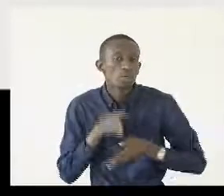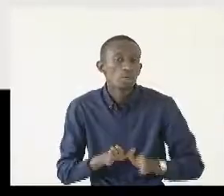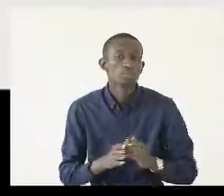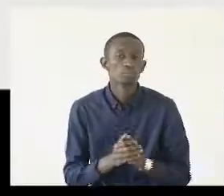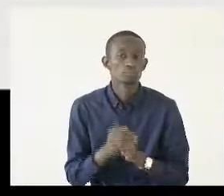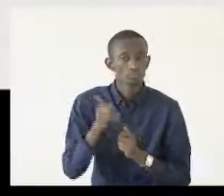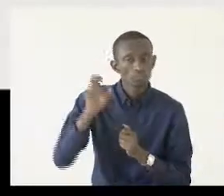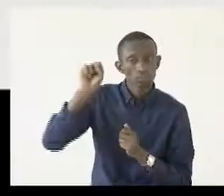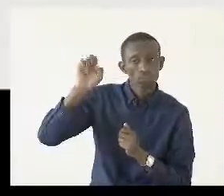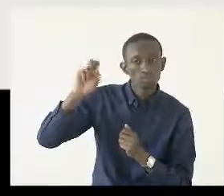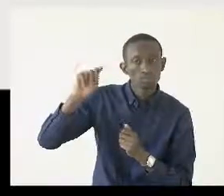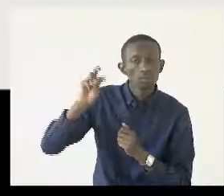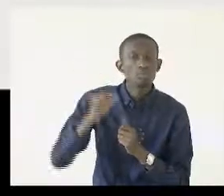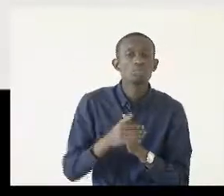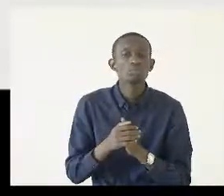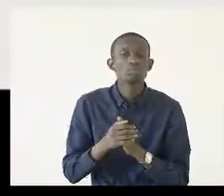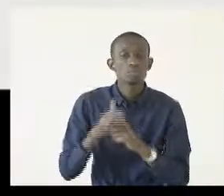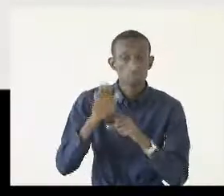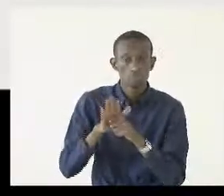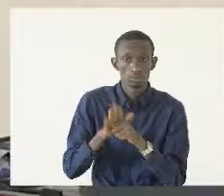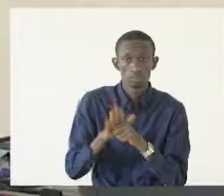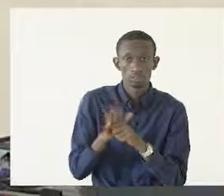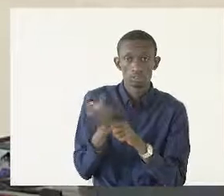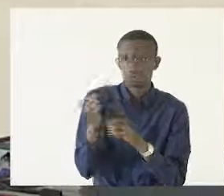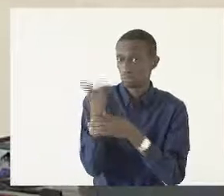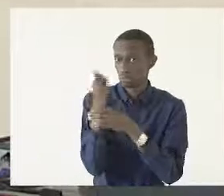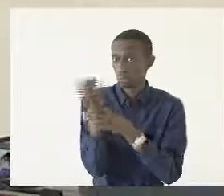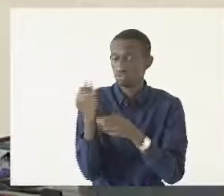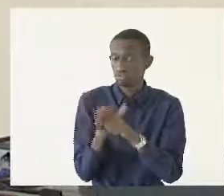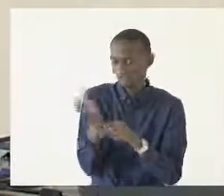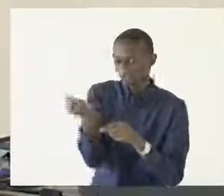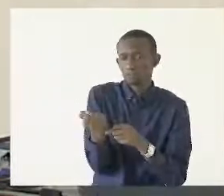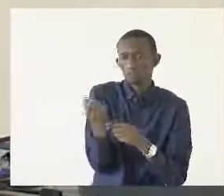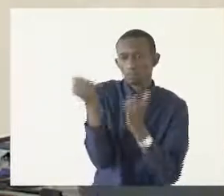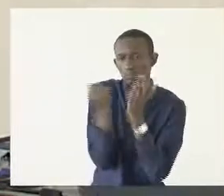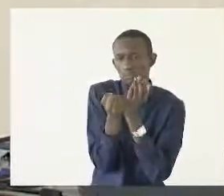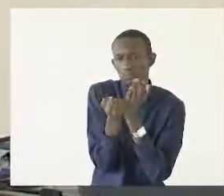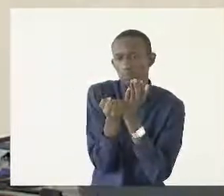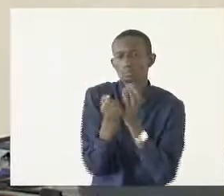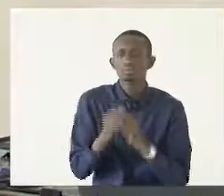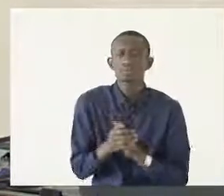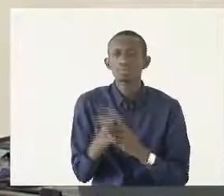where most of the leaves are attached, and even flowers.